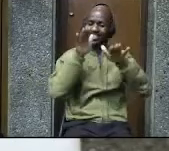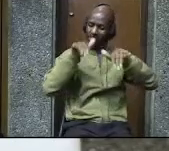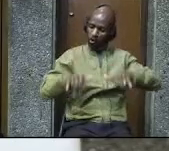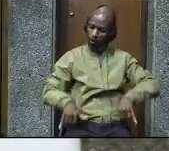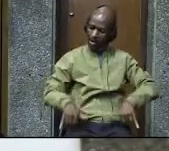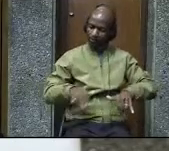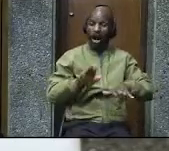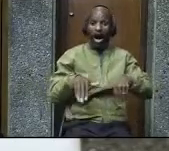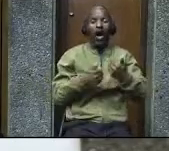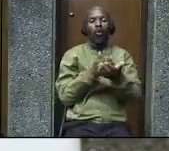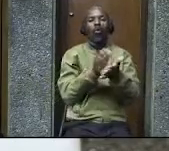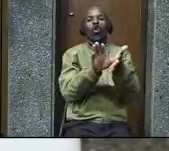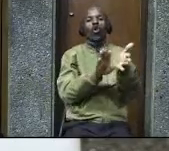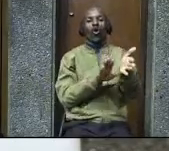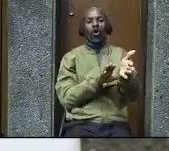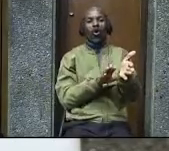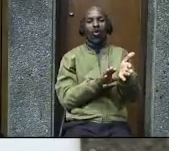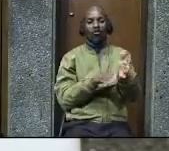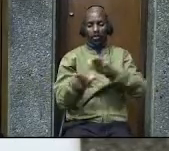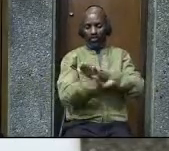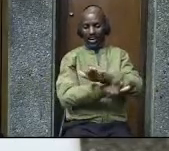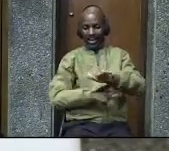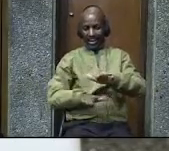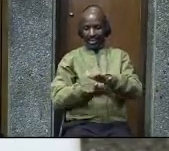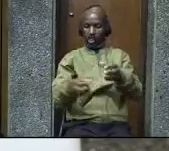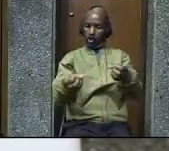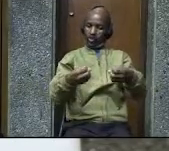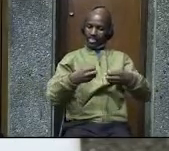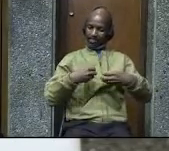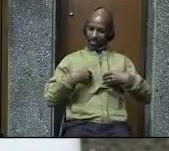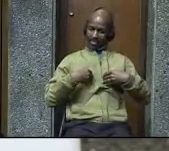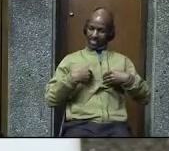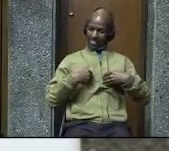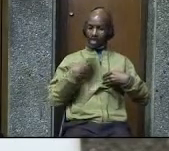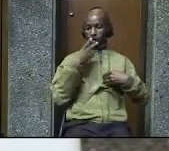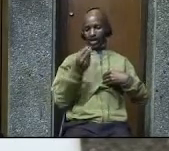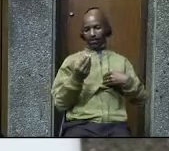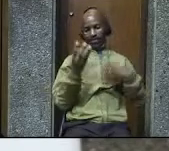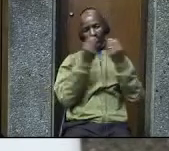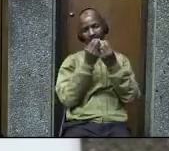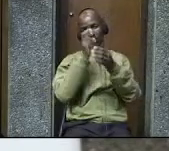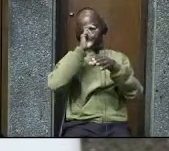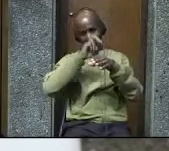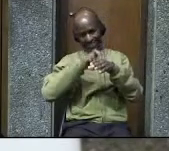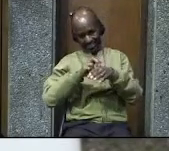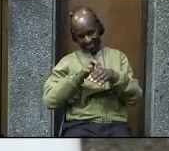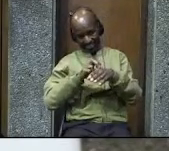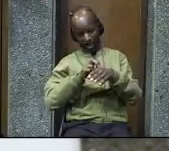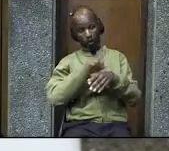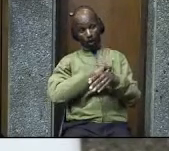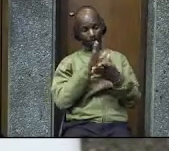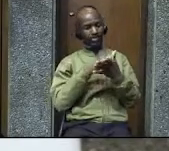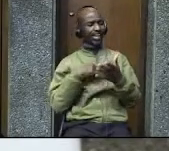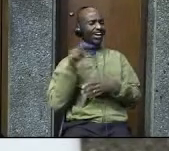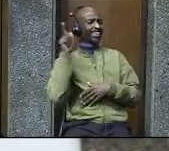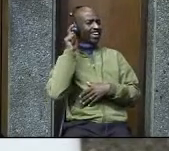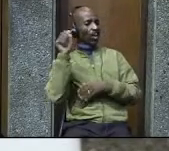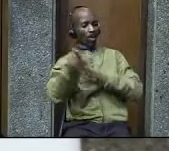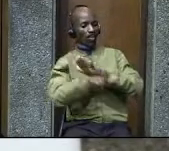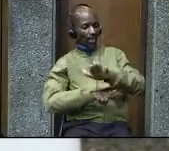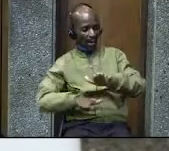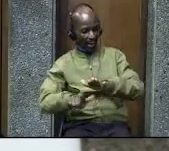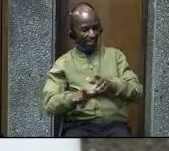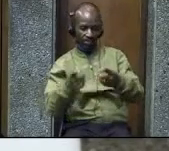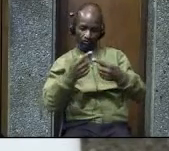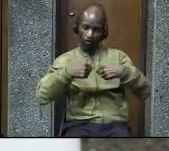e kae gore lefatshe le kgone go finyelela go rona re kgone go fumana tseo re ditlhokang ditlhoko tsa rona bane ke a utlwa gore lefatshe ke la